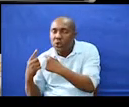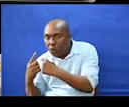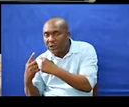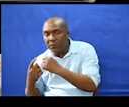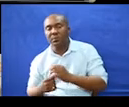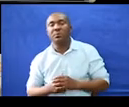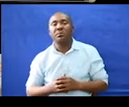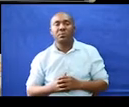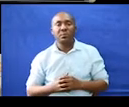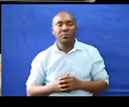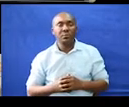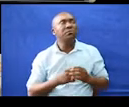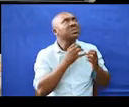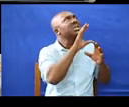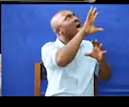Another one, the